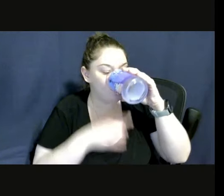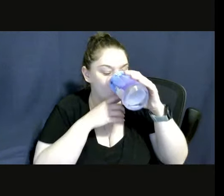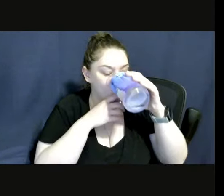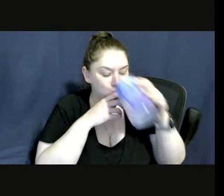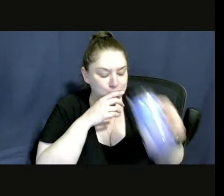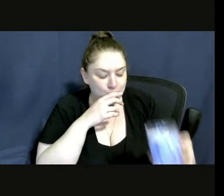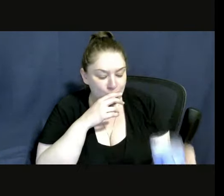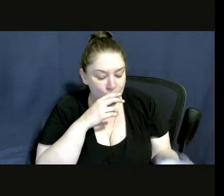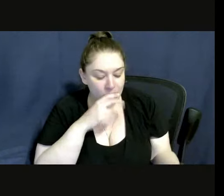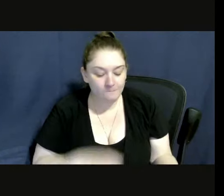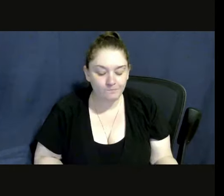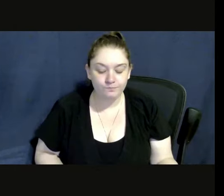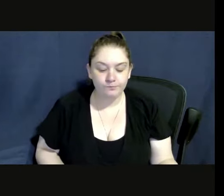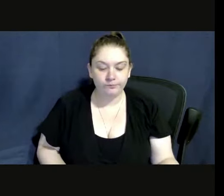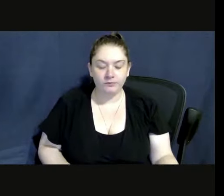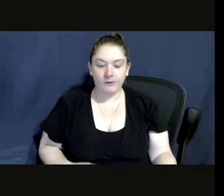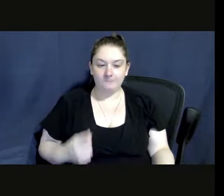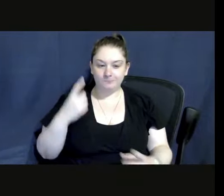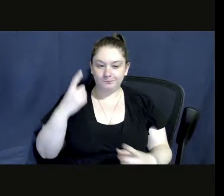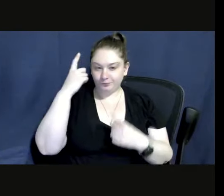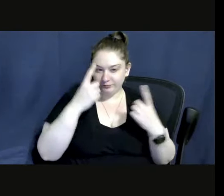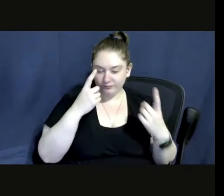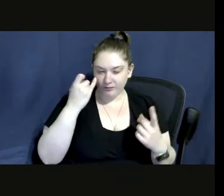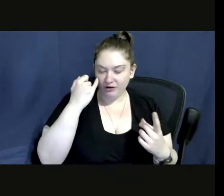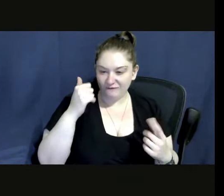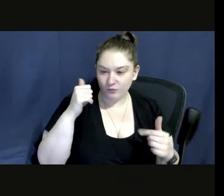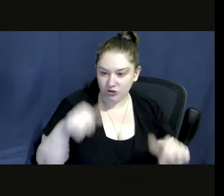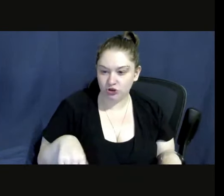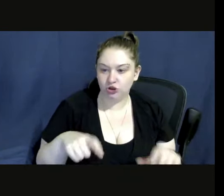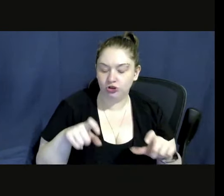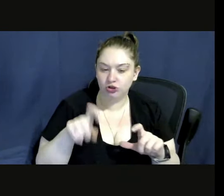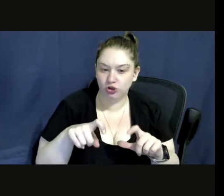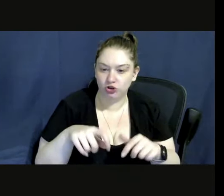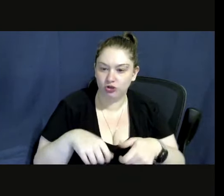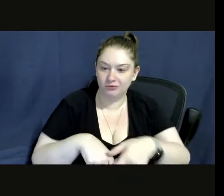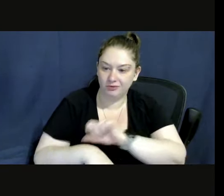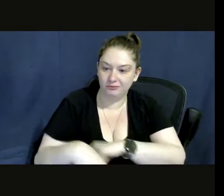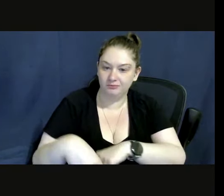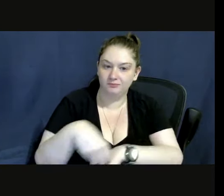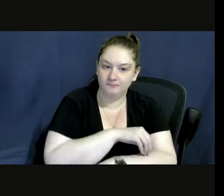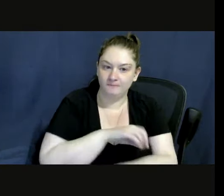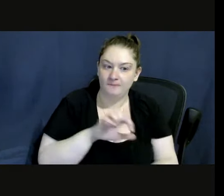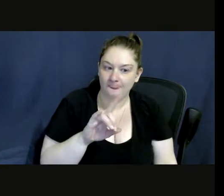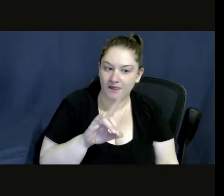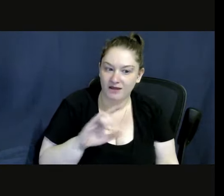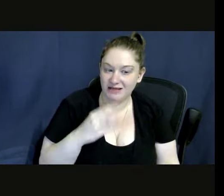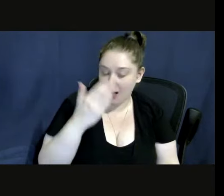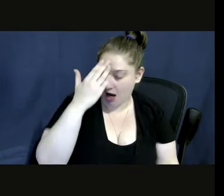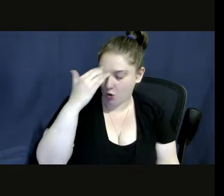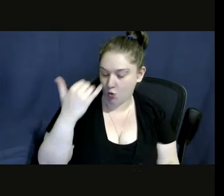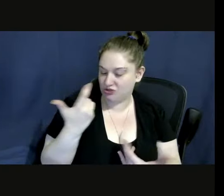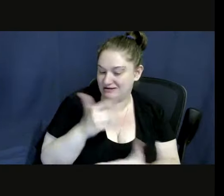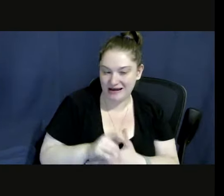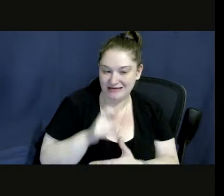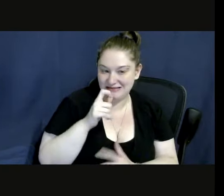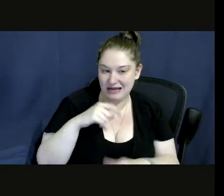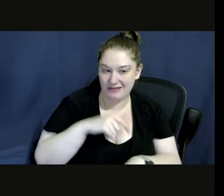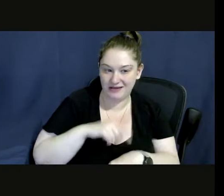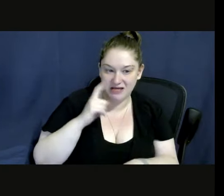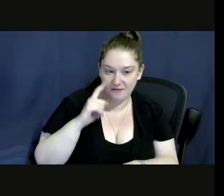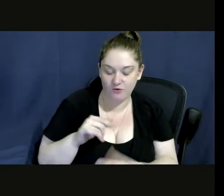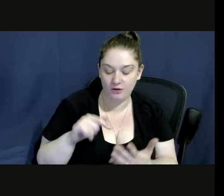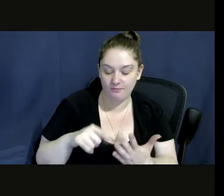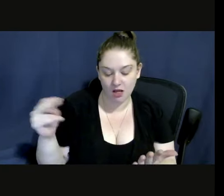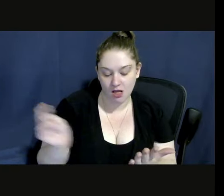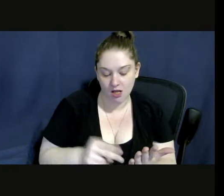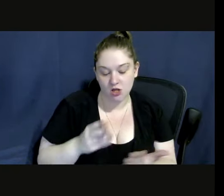I just wonder if we shouldn't get into the weeds a little bit, and not tonight's not the time to do that. But I just noticed on